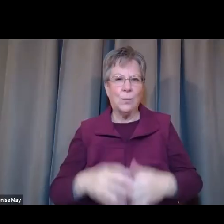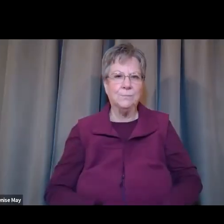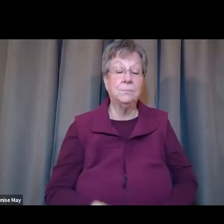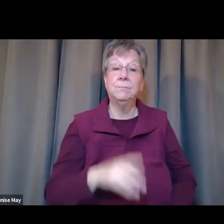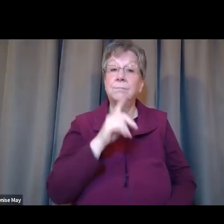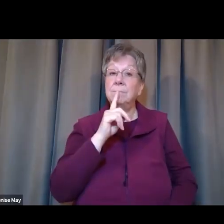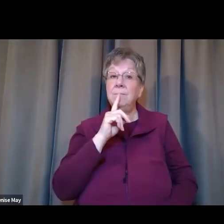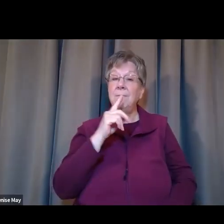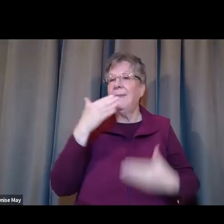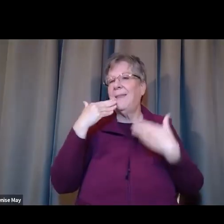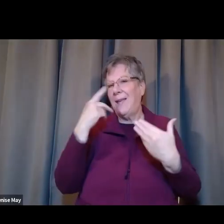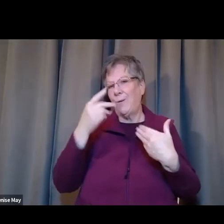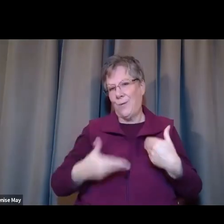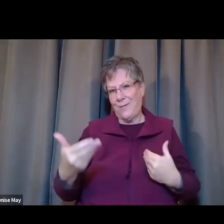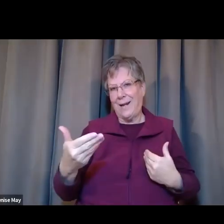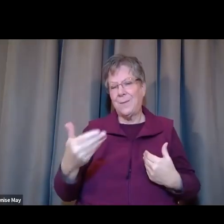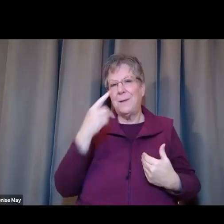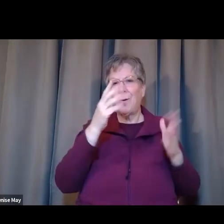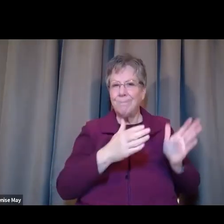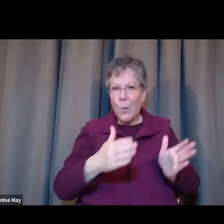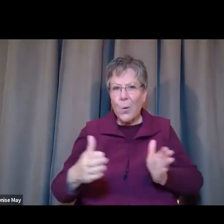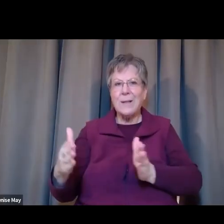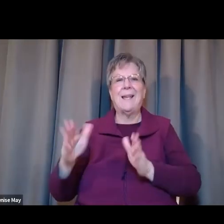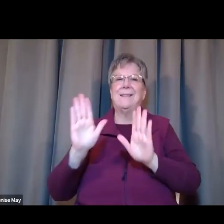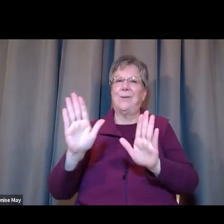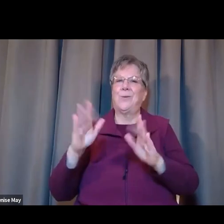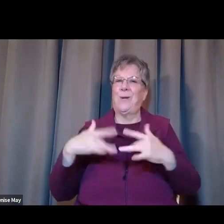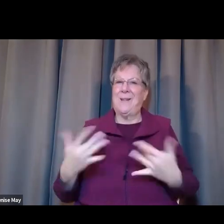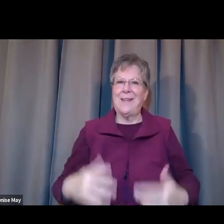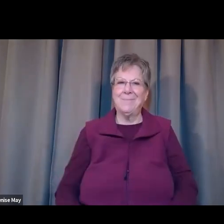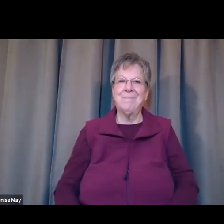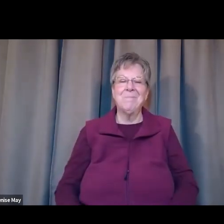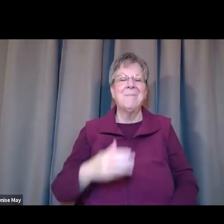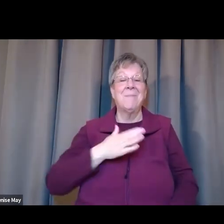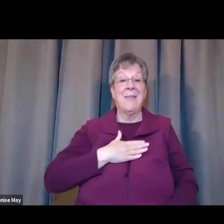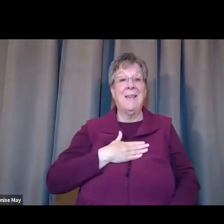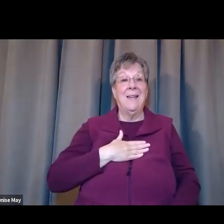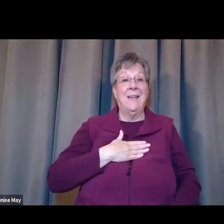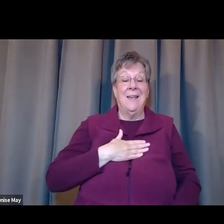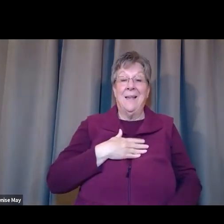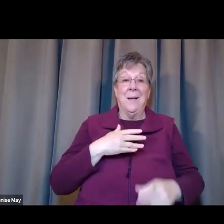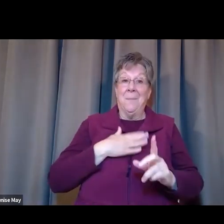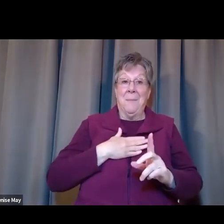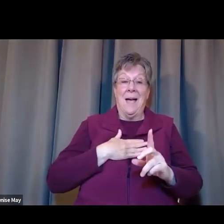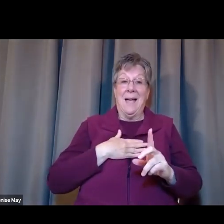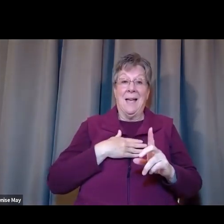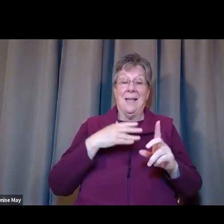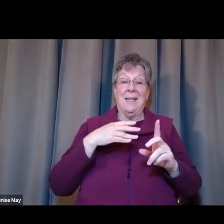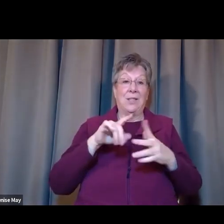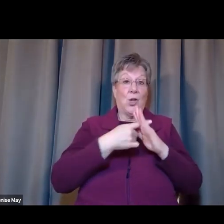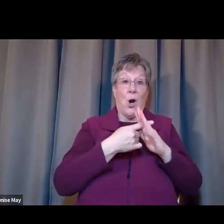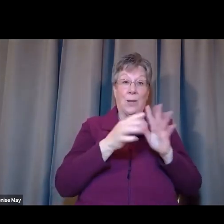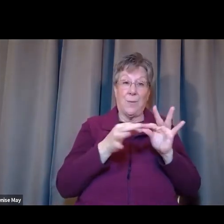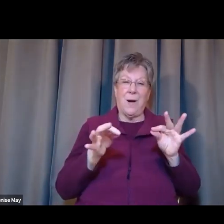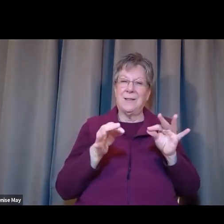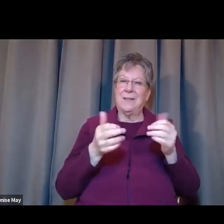Sure. And thank you for inviting me and for organizing such a great event. My assigned task for these starting remarks is to try to